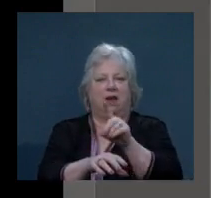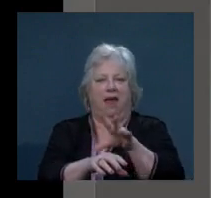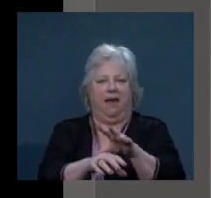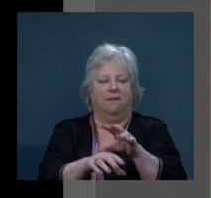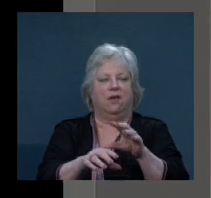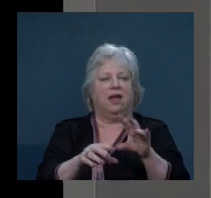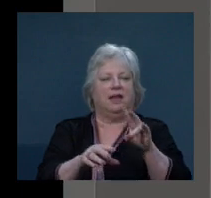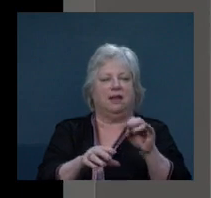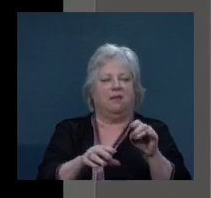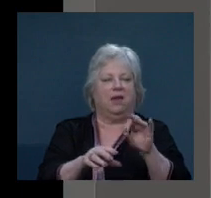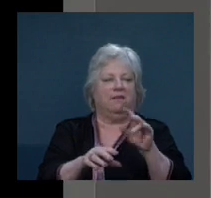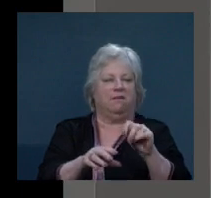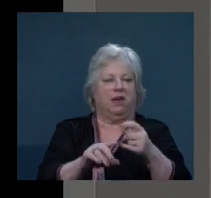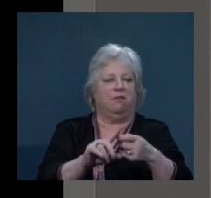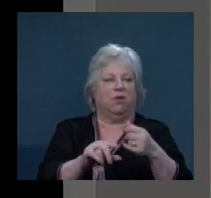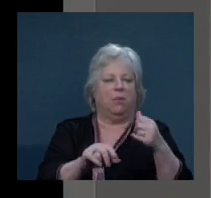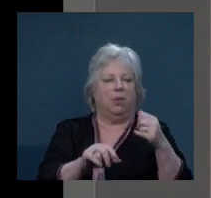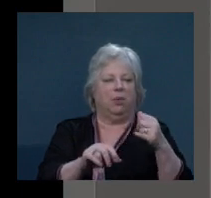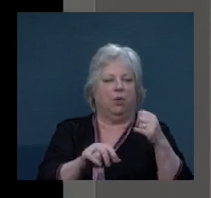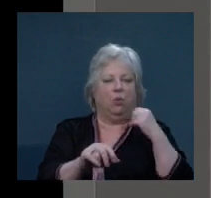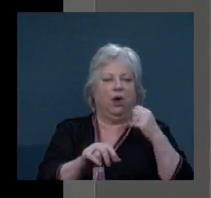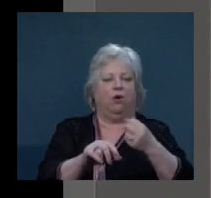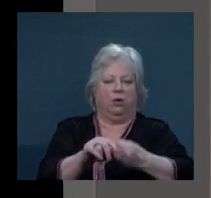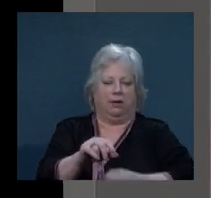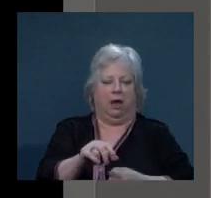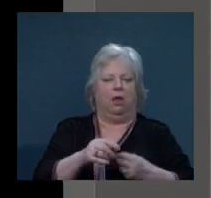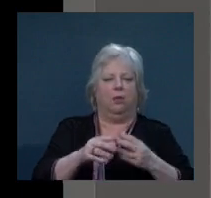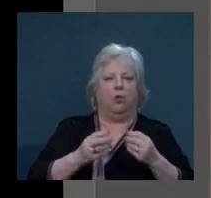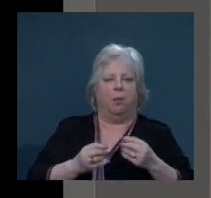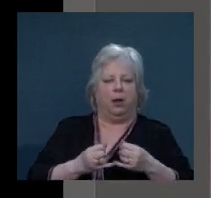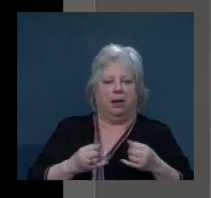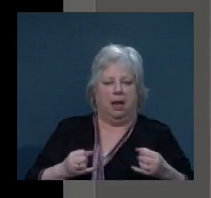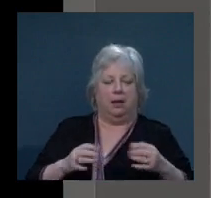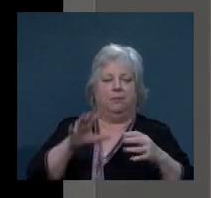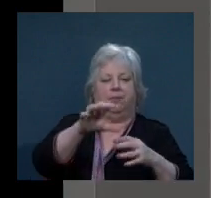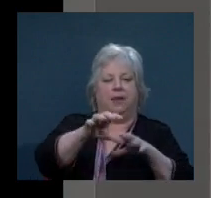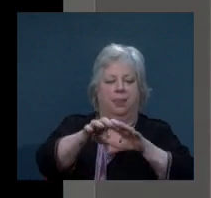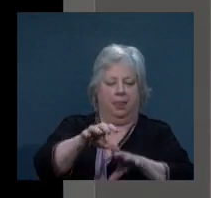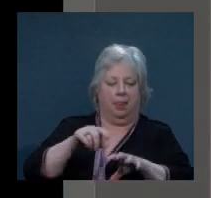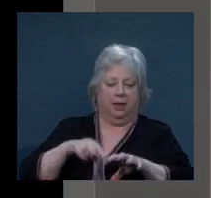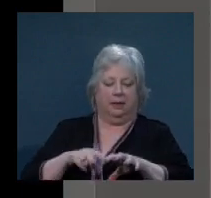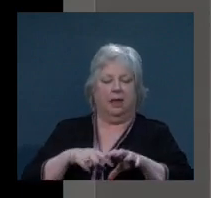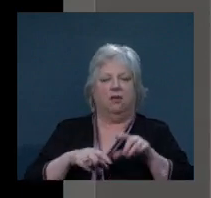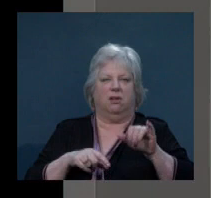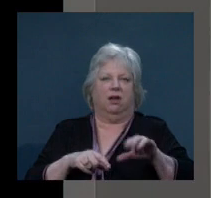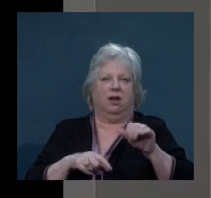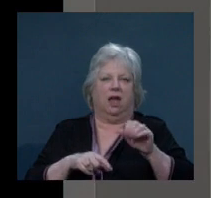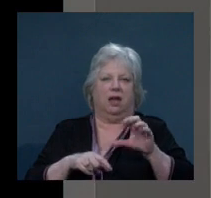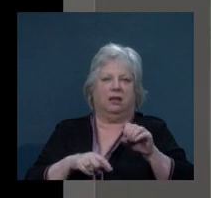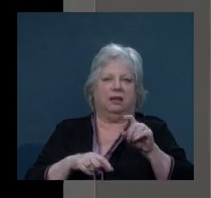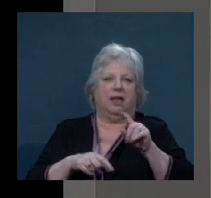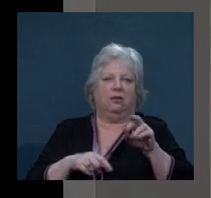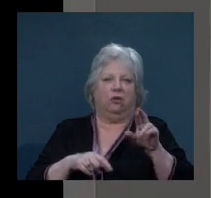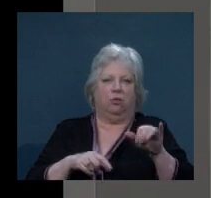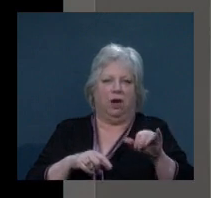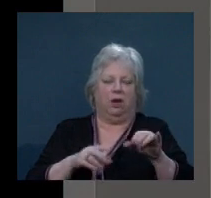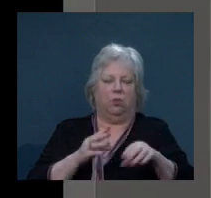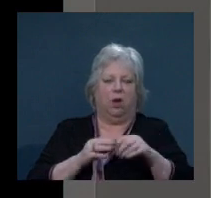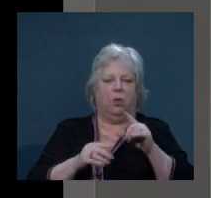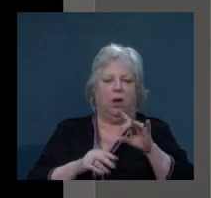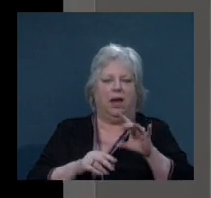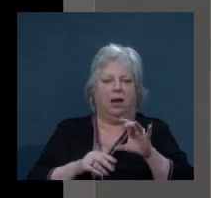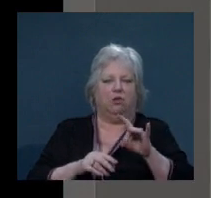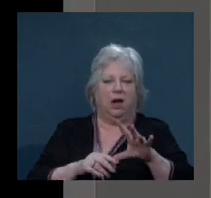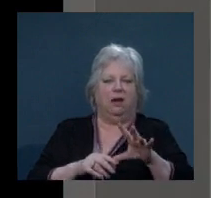and over 70 feet from the rear or south property line. The southern dwelling, which will be the accessory dwelling, will be 885